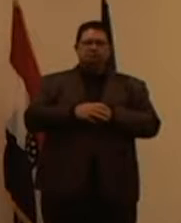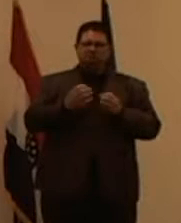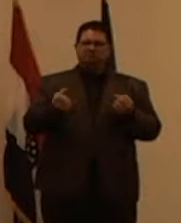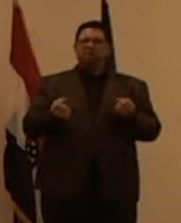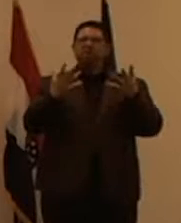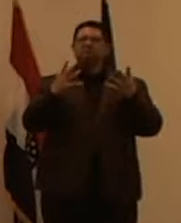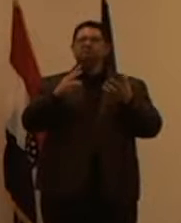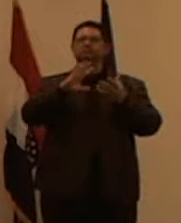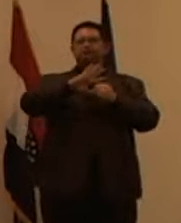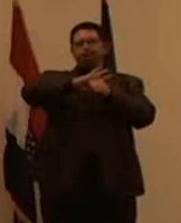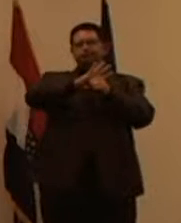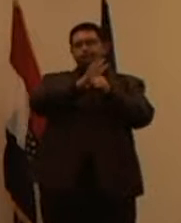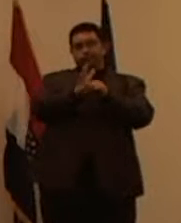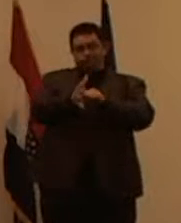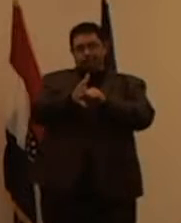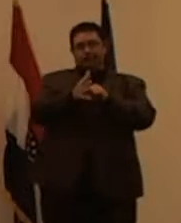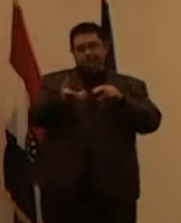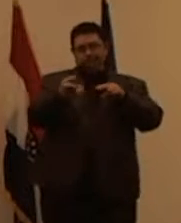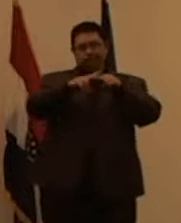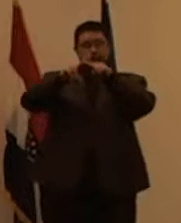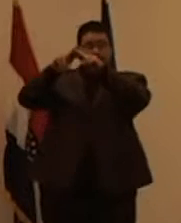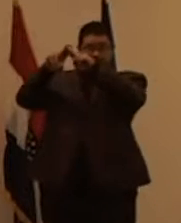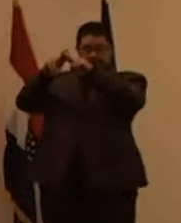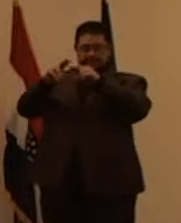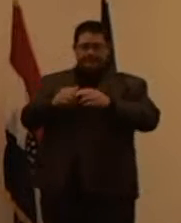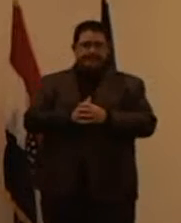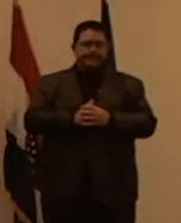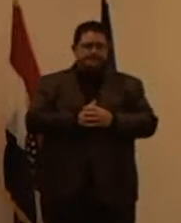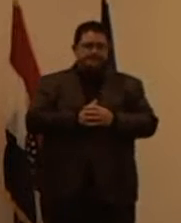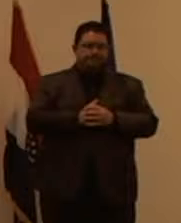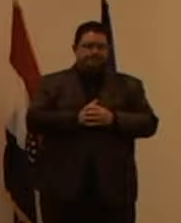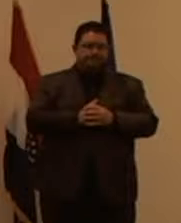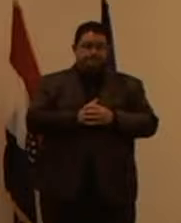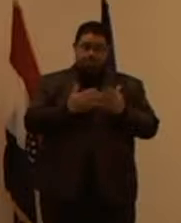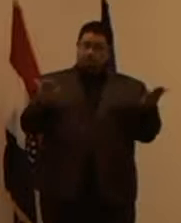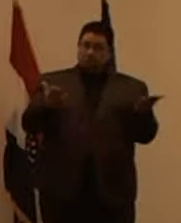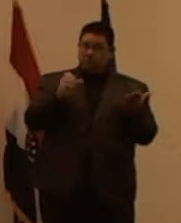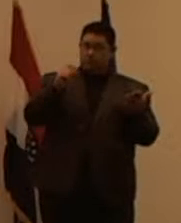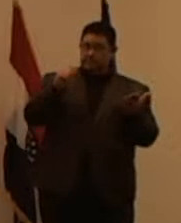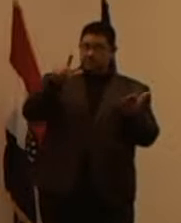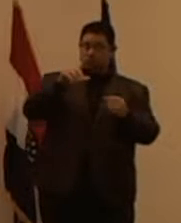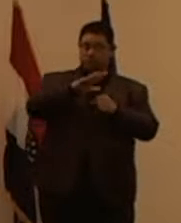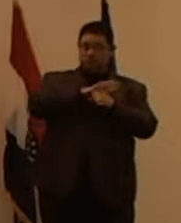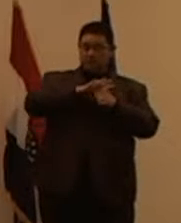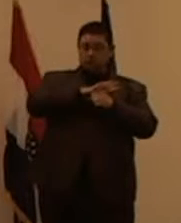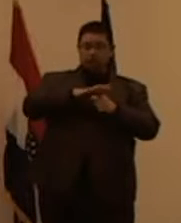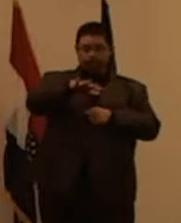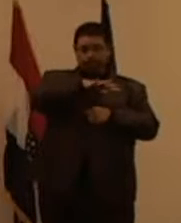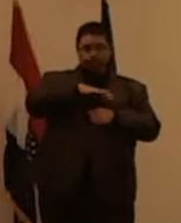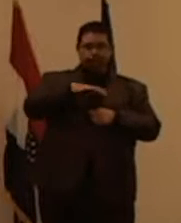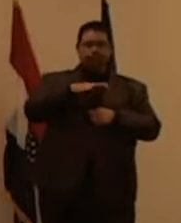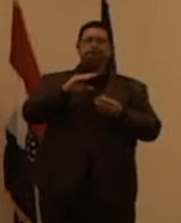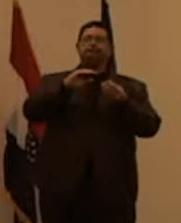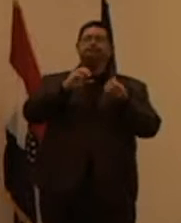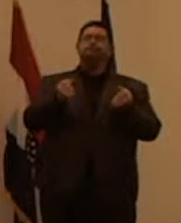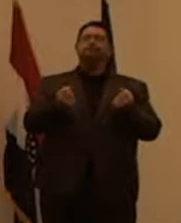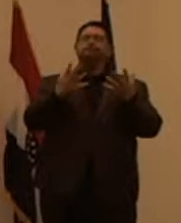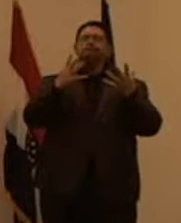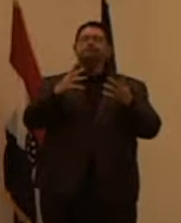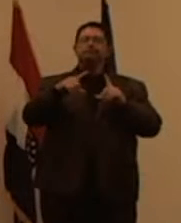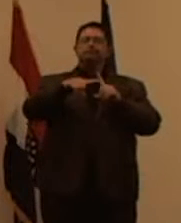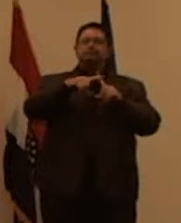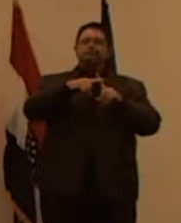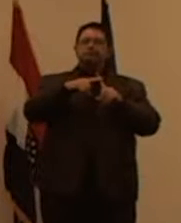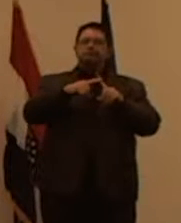that are being diagnosed is increasing. In fact, in St. Louis County, the number of cases